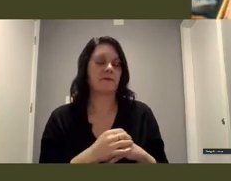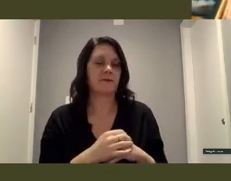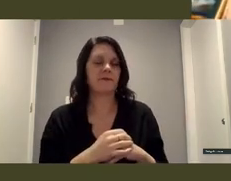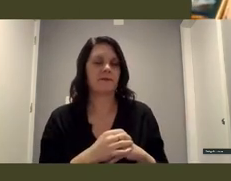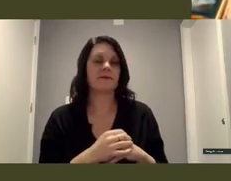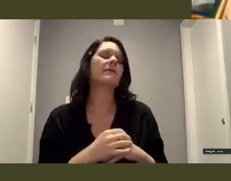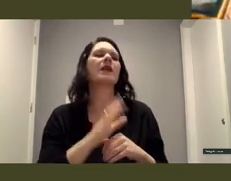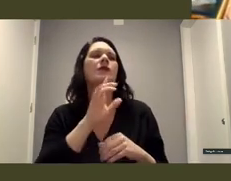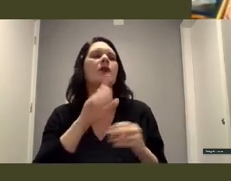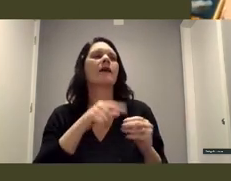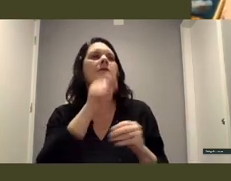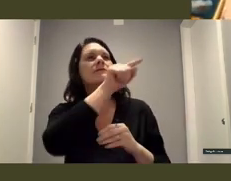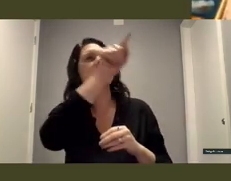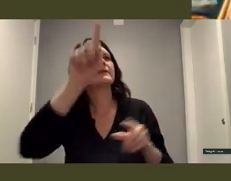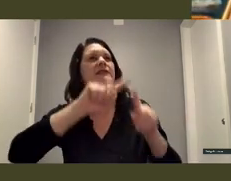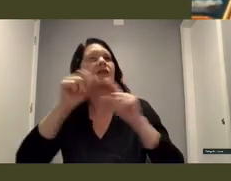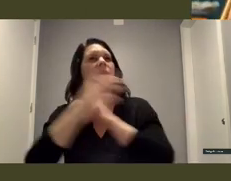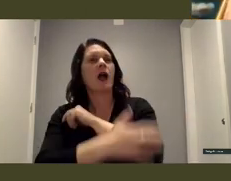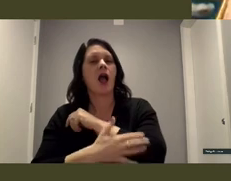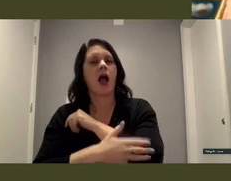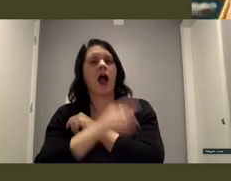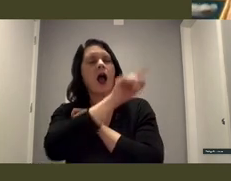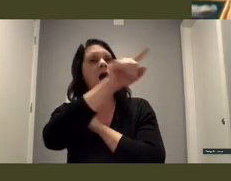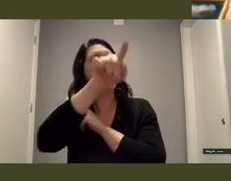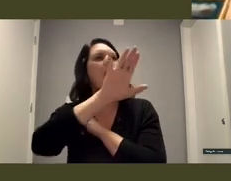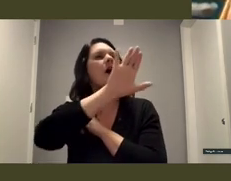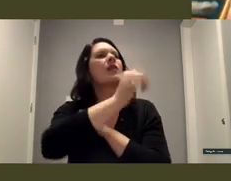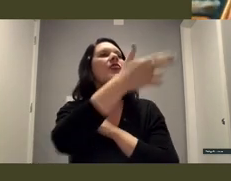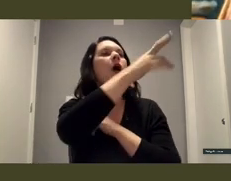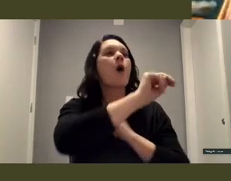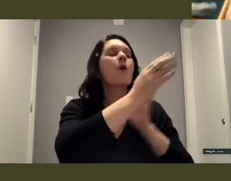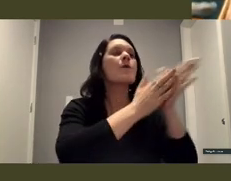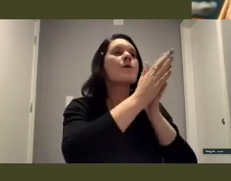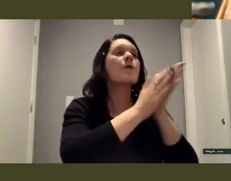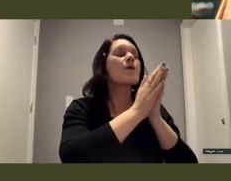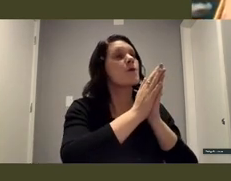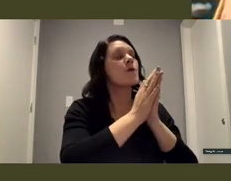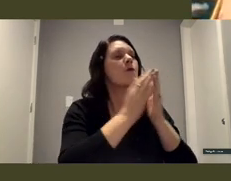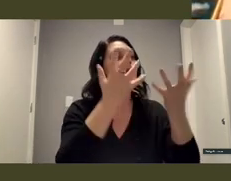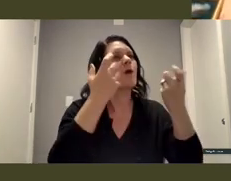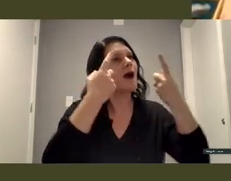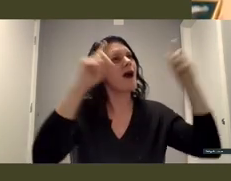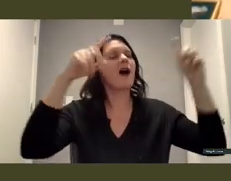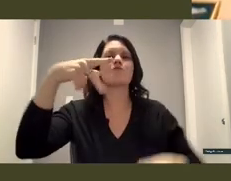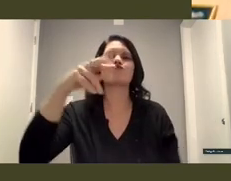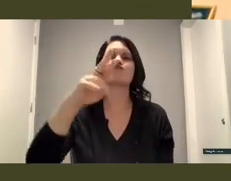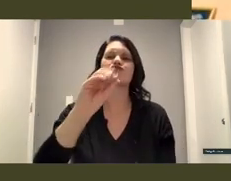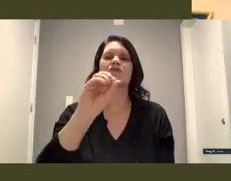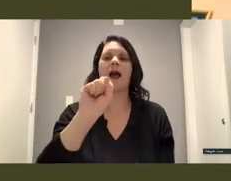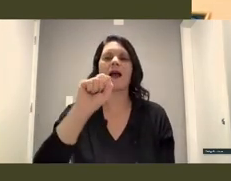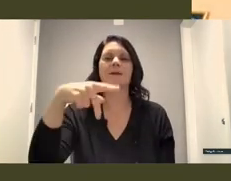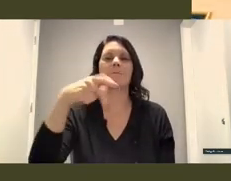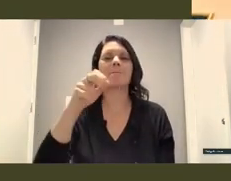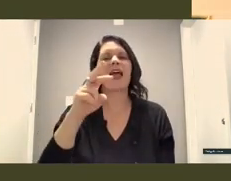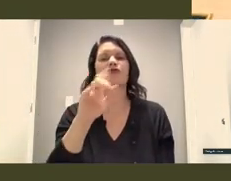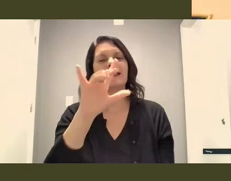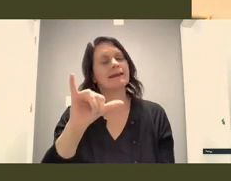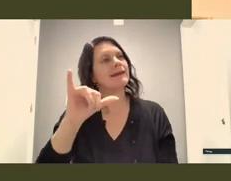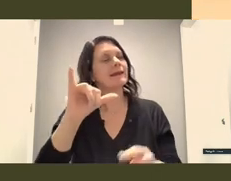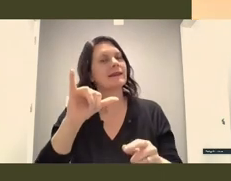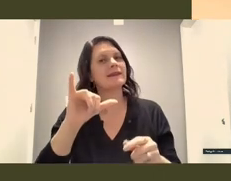countries and their own ambitions towards prosperity, I think the fear of commitment is very much linked to